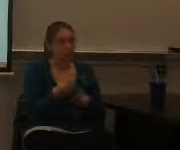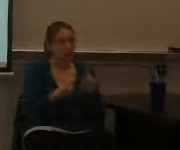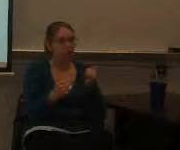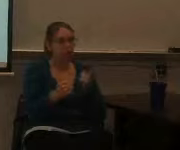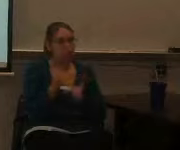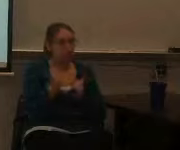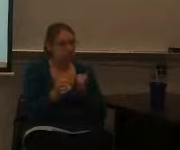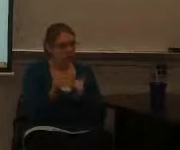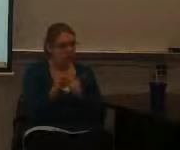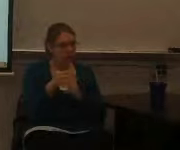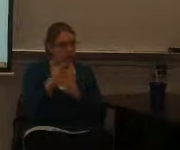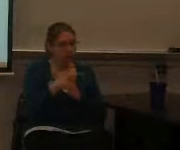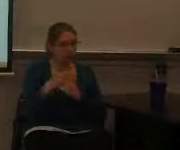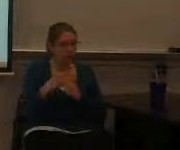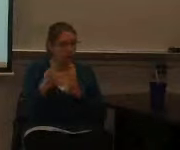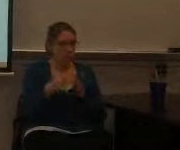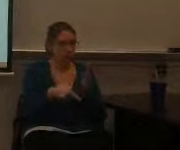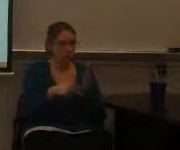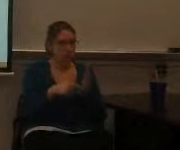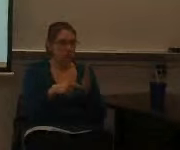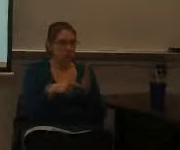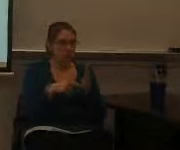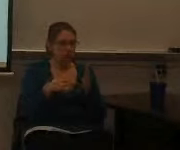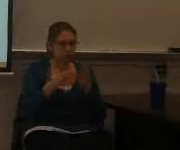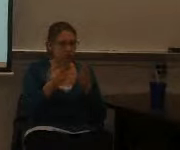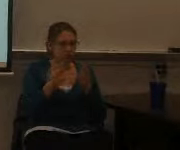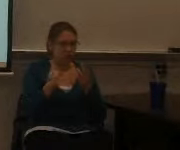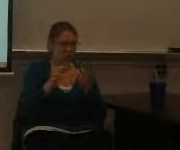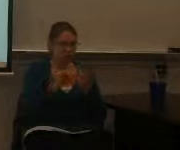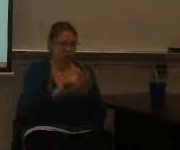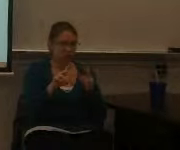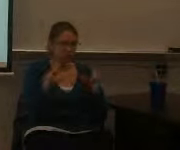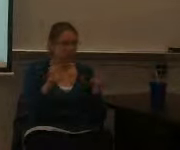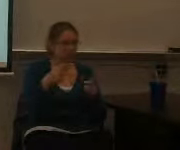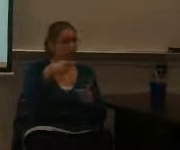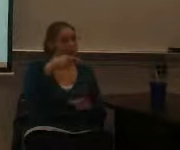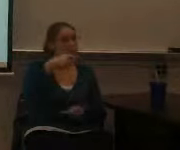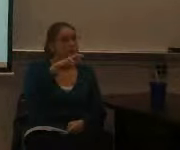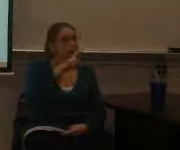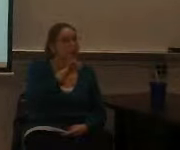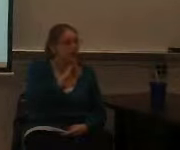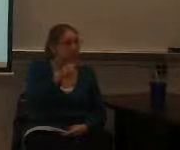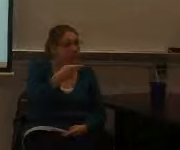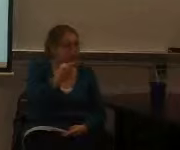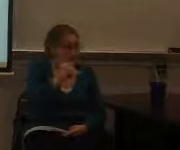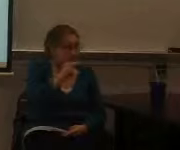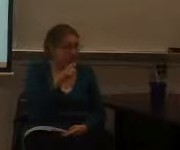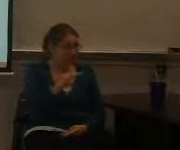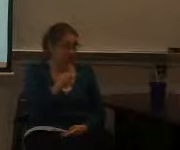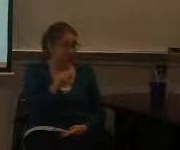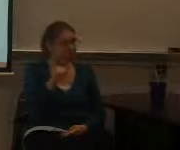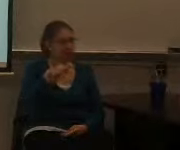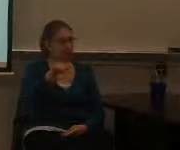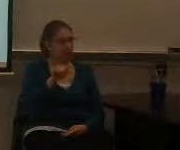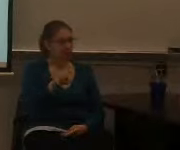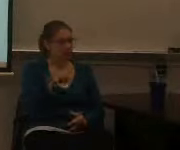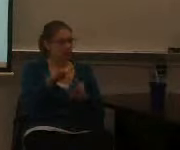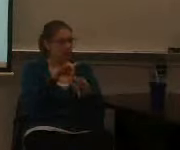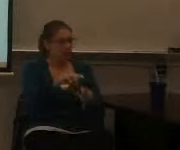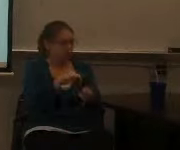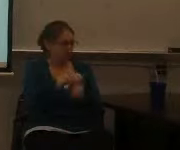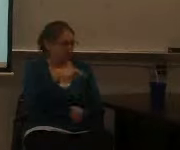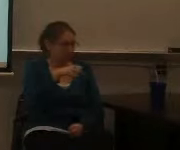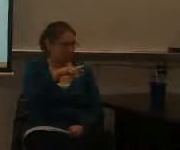producers? What's the generic term for those? Periphyton, right? It's the algae that are actually associated with the periphyton,